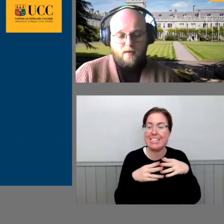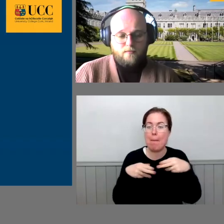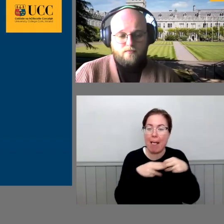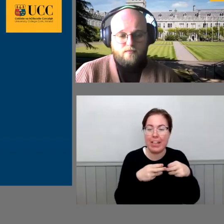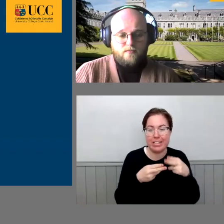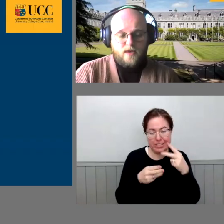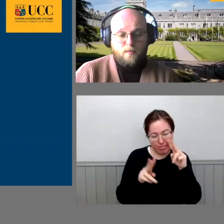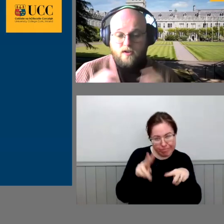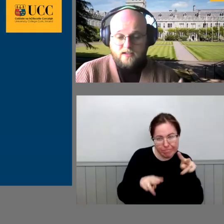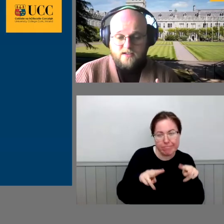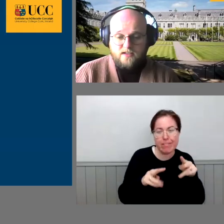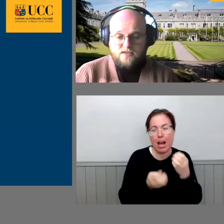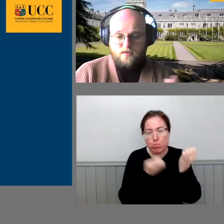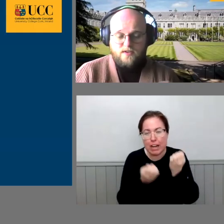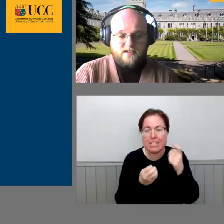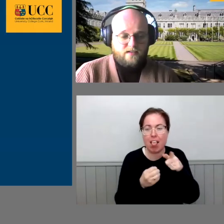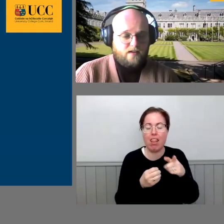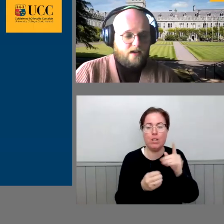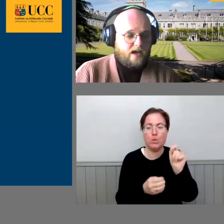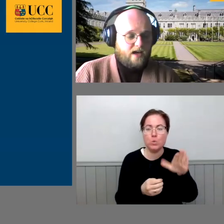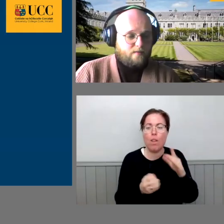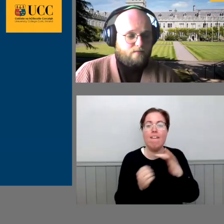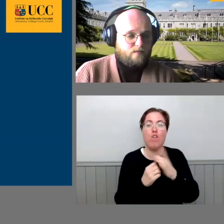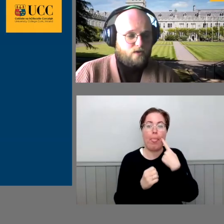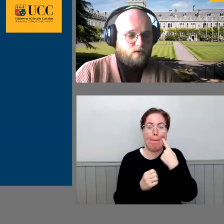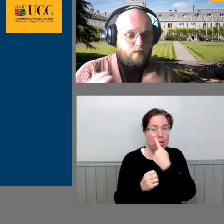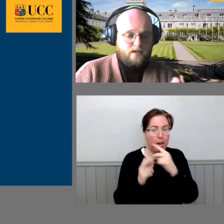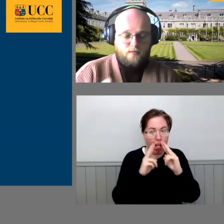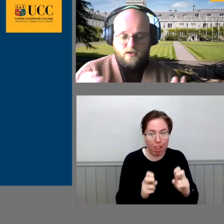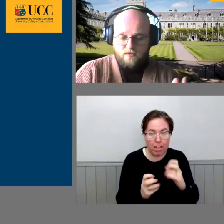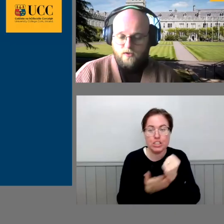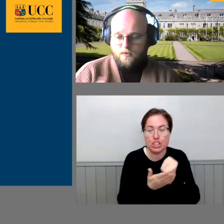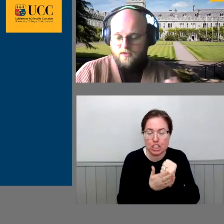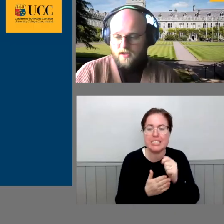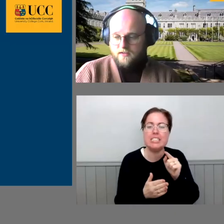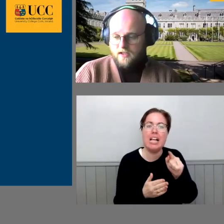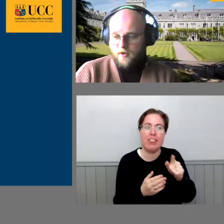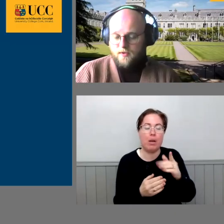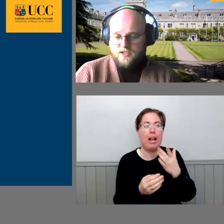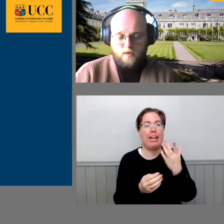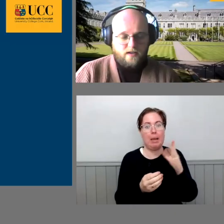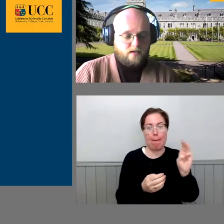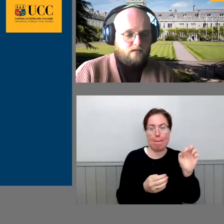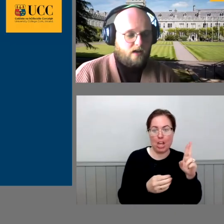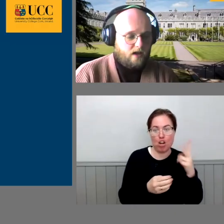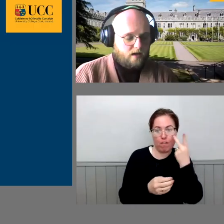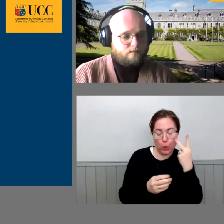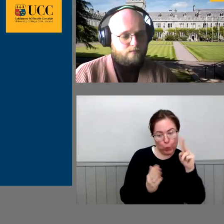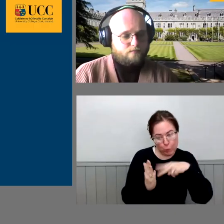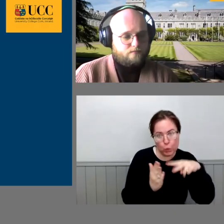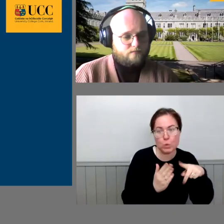the empirical studies, so the ones that would have been peer reviewed and published